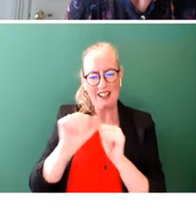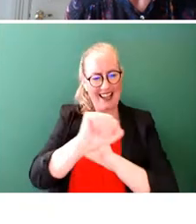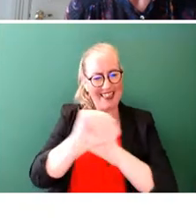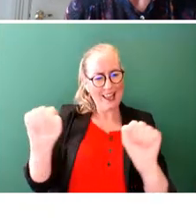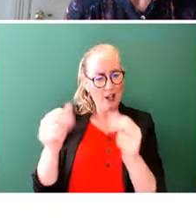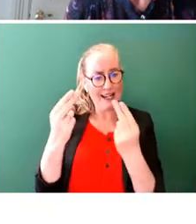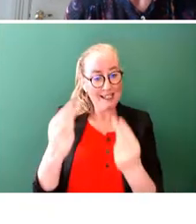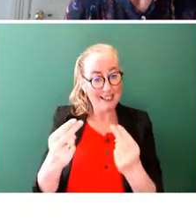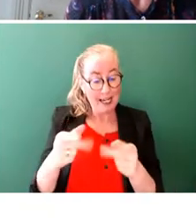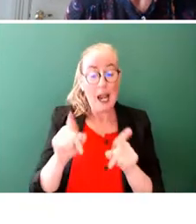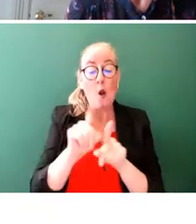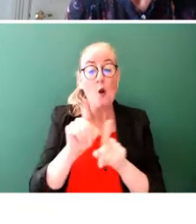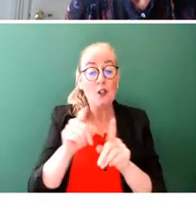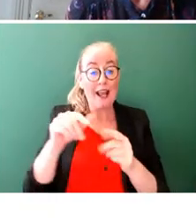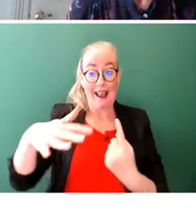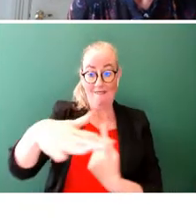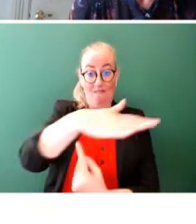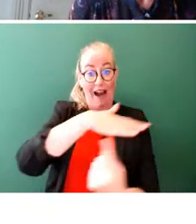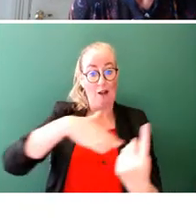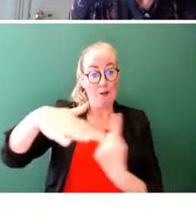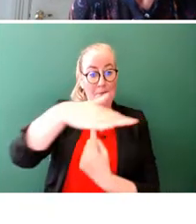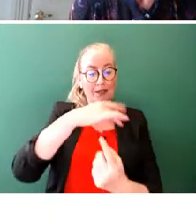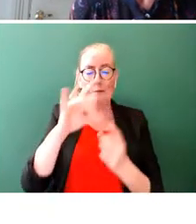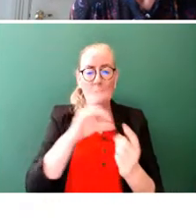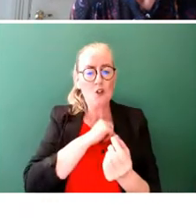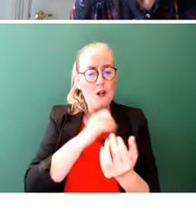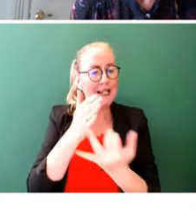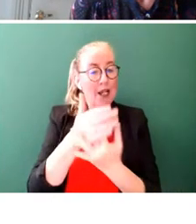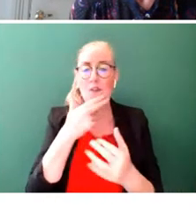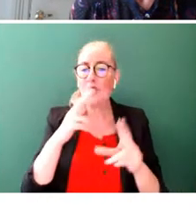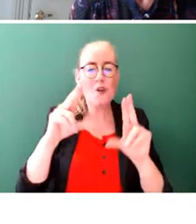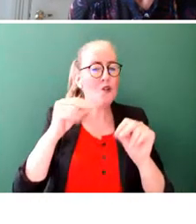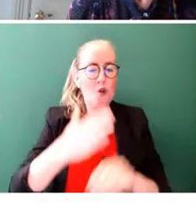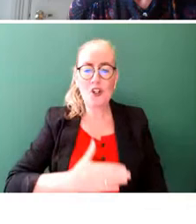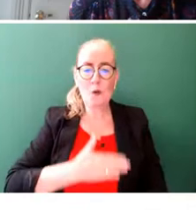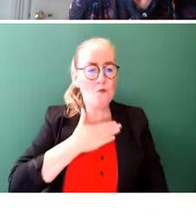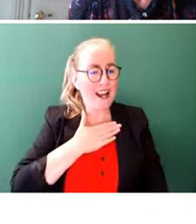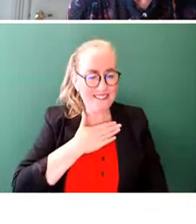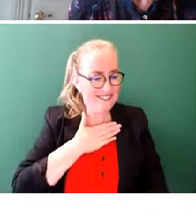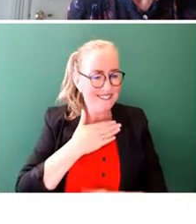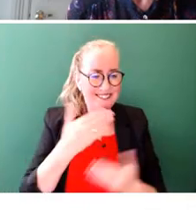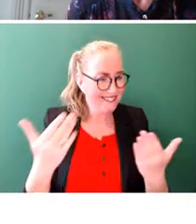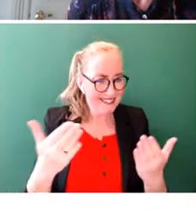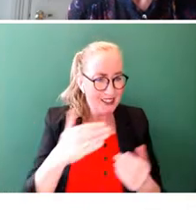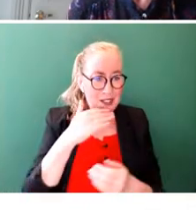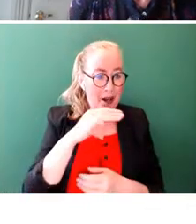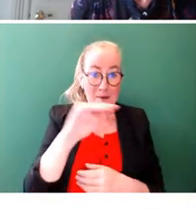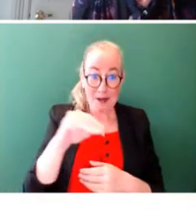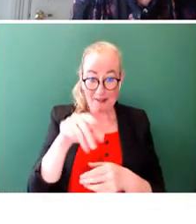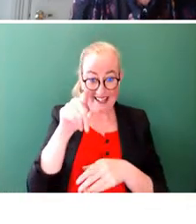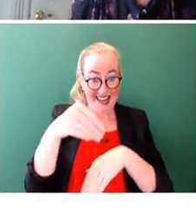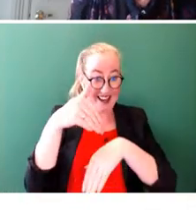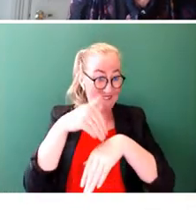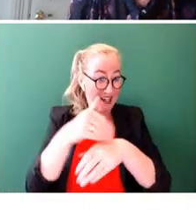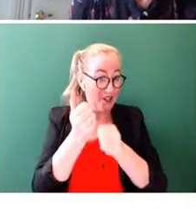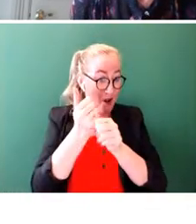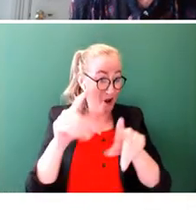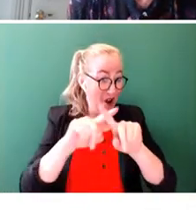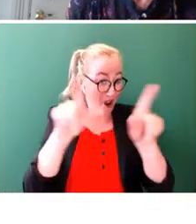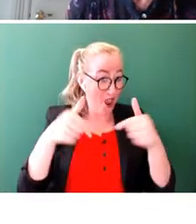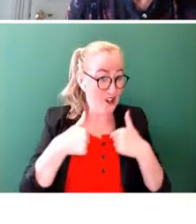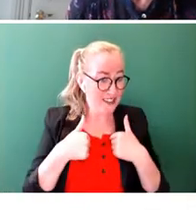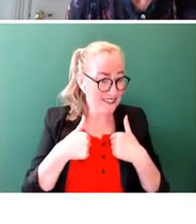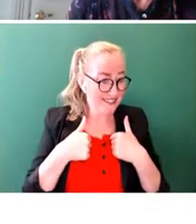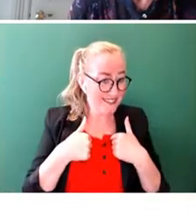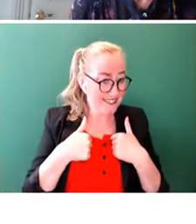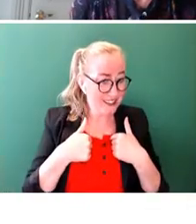the built environment is accessible. It comes as no surprise that these are things that are important to all of us as well. And so it's not